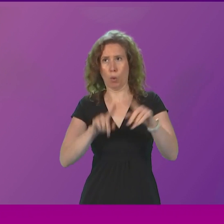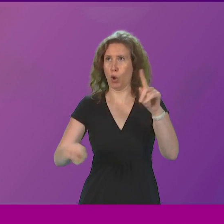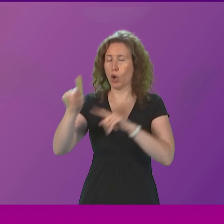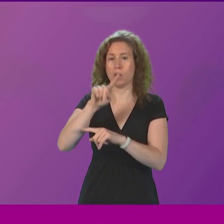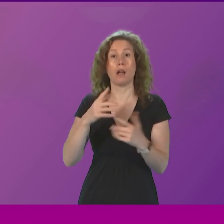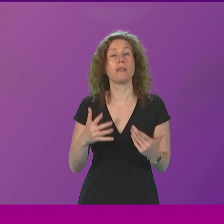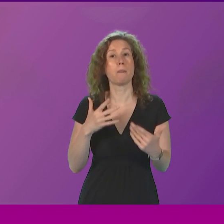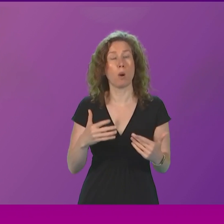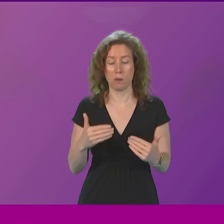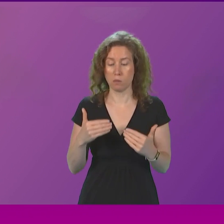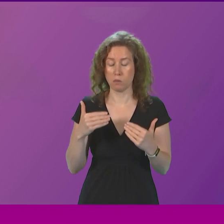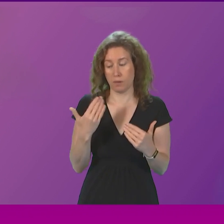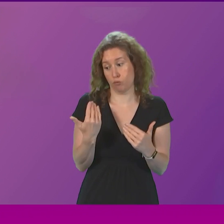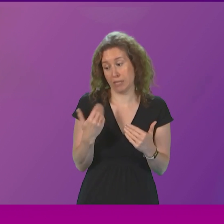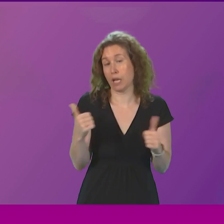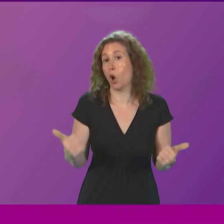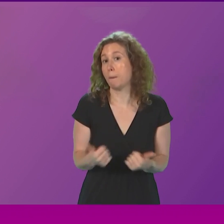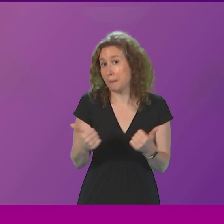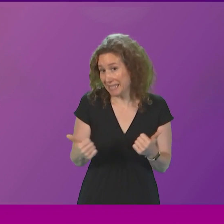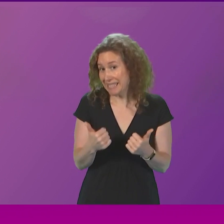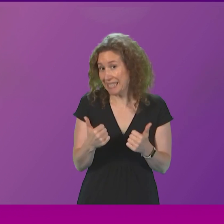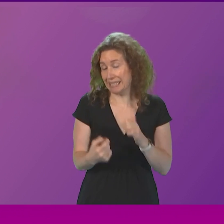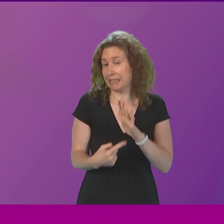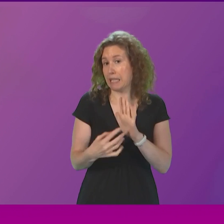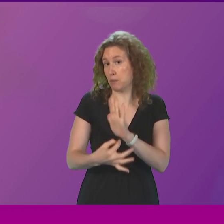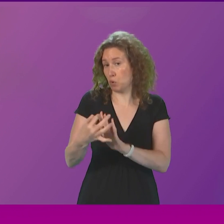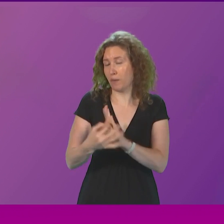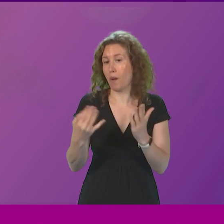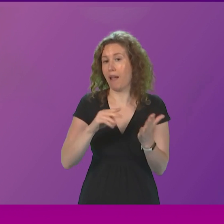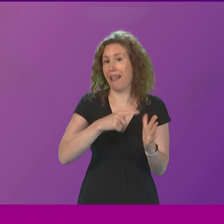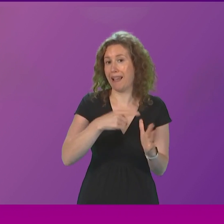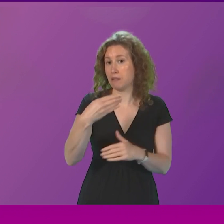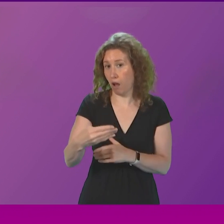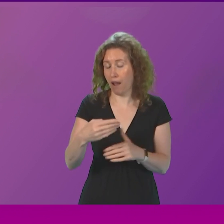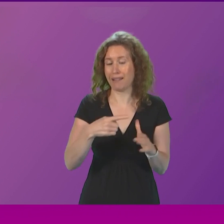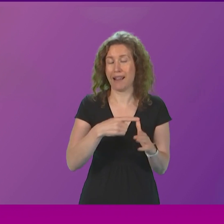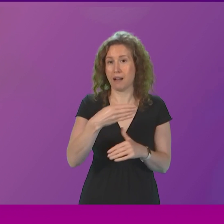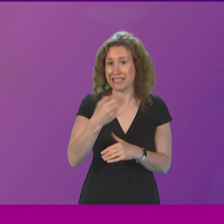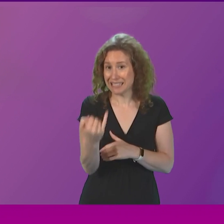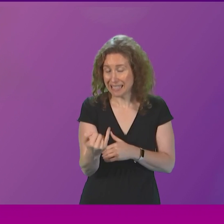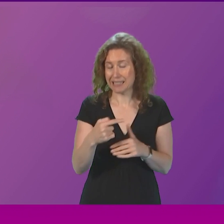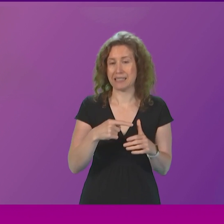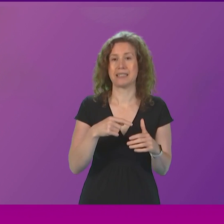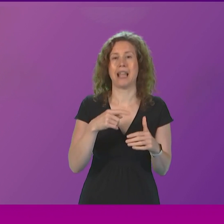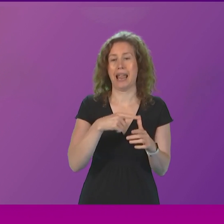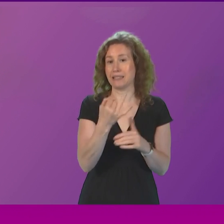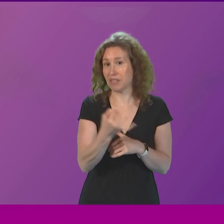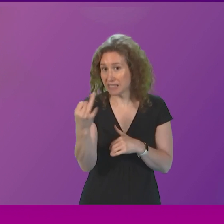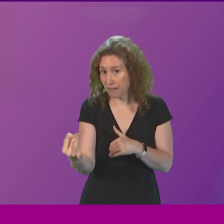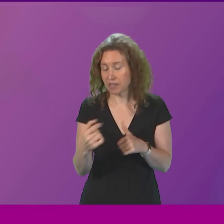are currently progressing or have recently completed key improvements on the A9, A96, A92, A90,